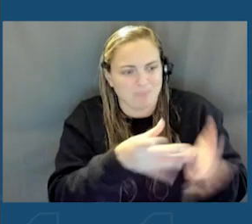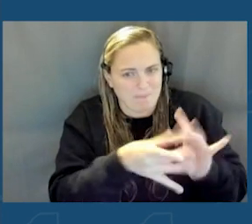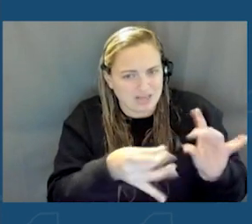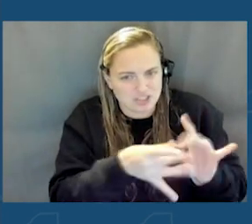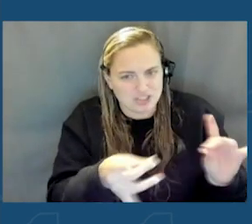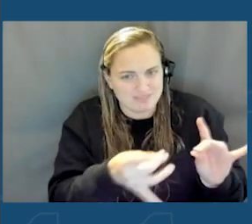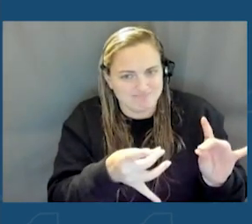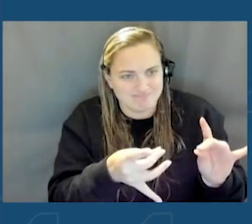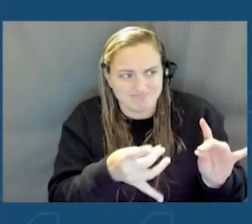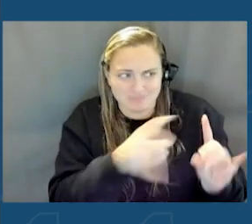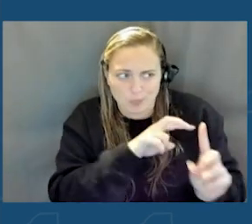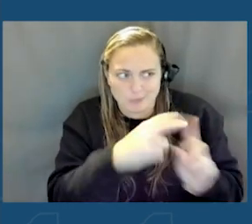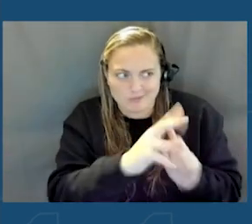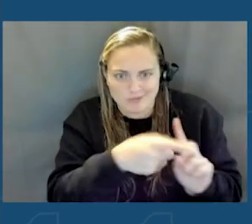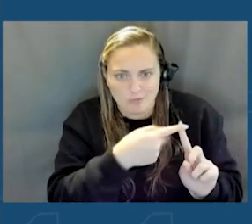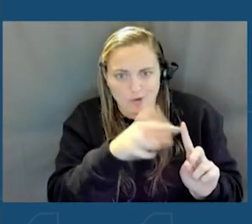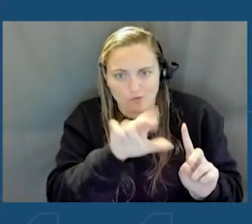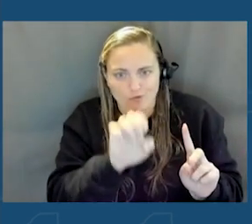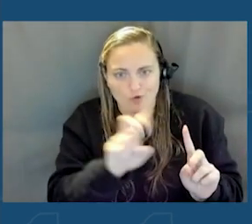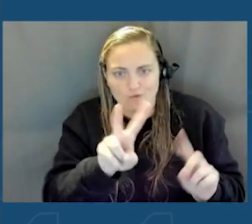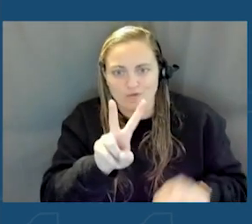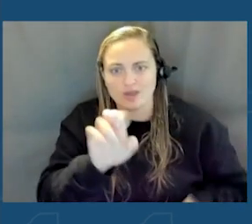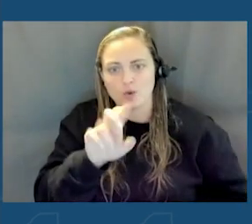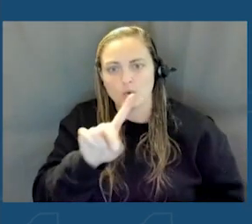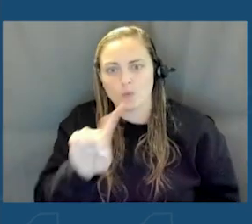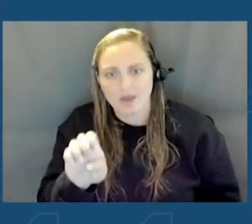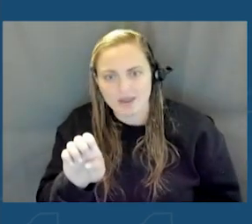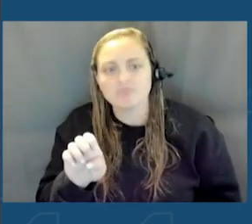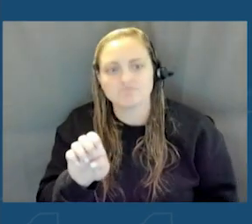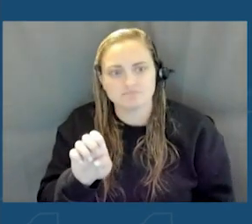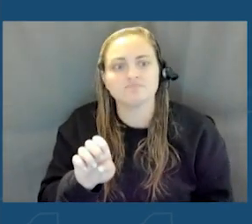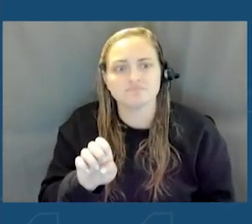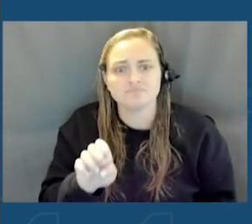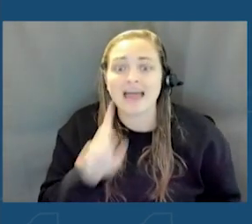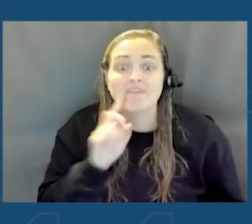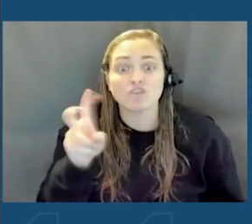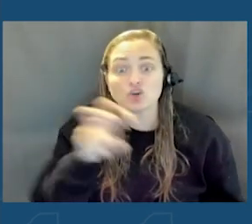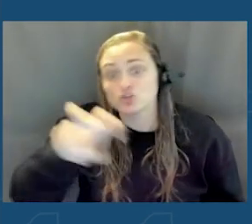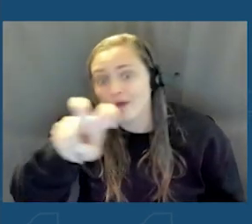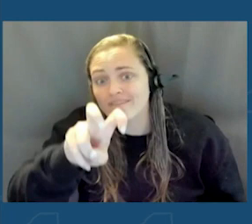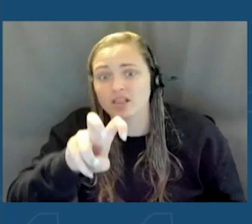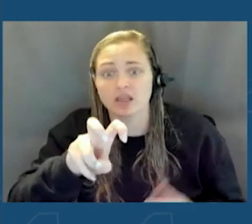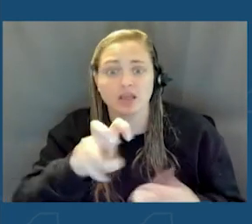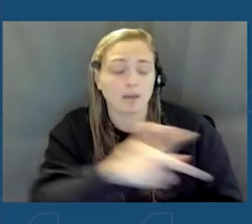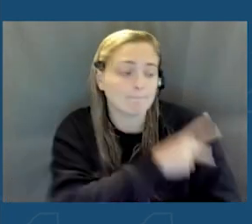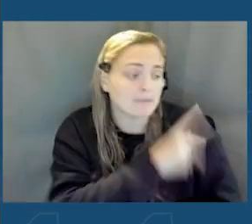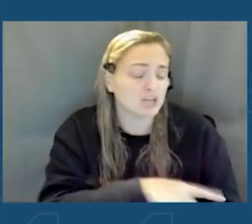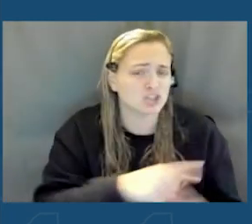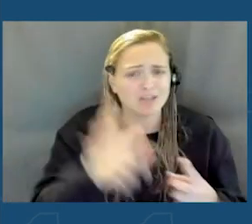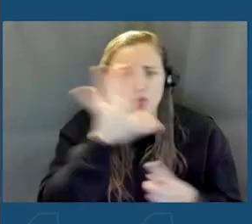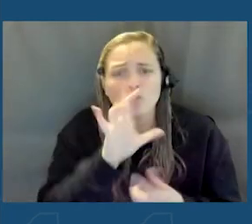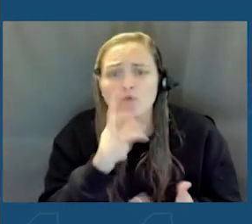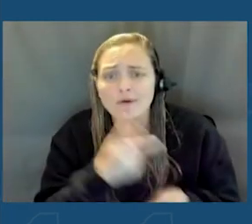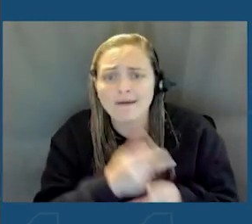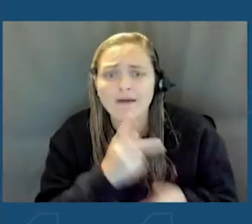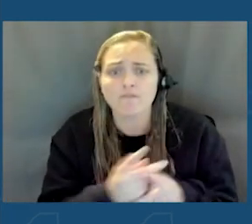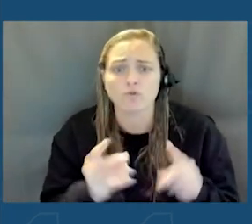the country, abortion funds are seeing a massive influx for traveling patients seeking care for safer and more accessible